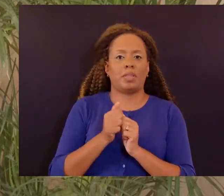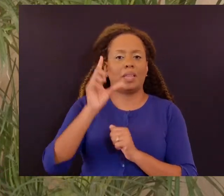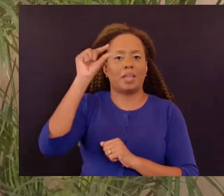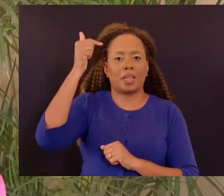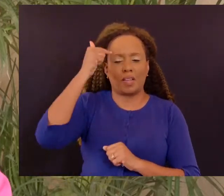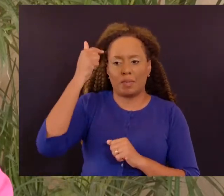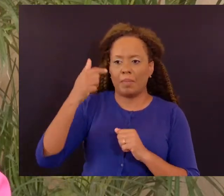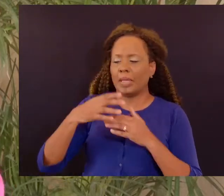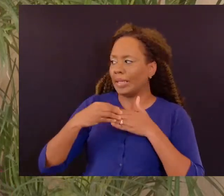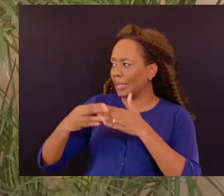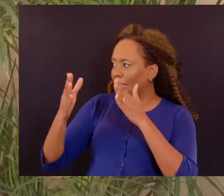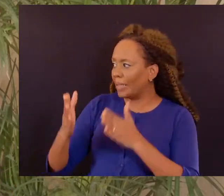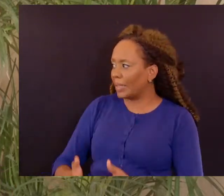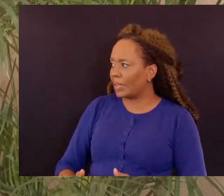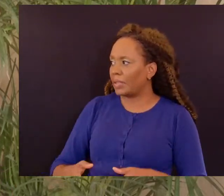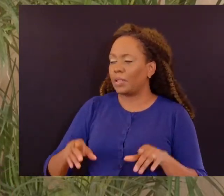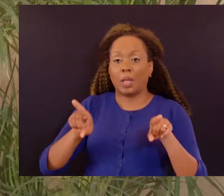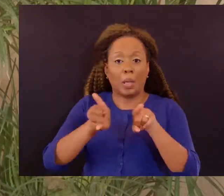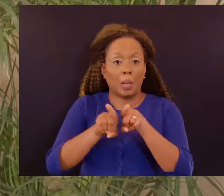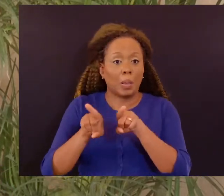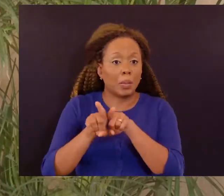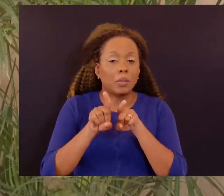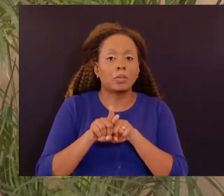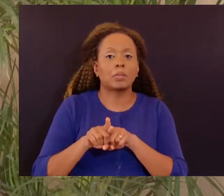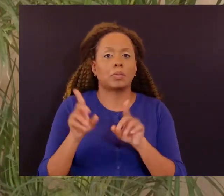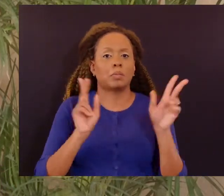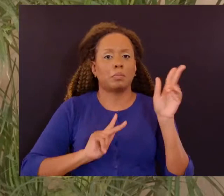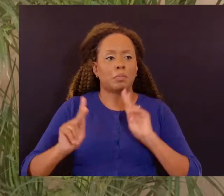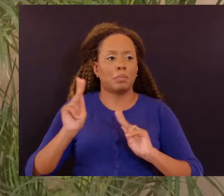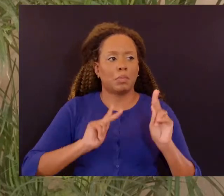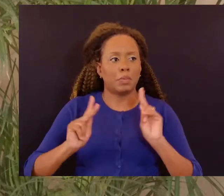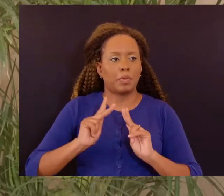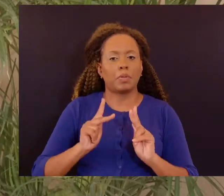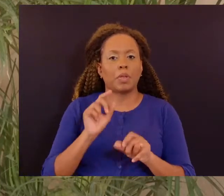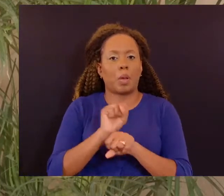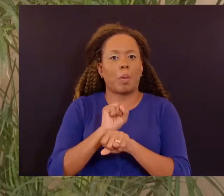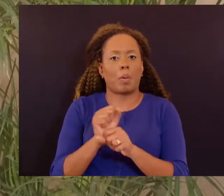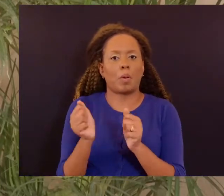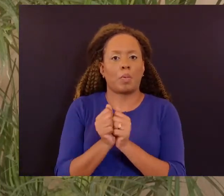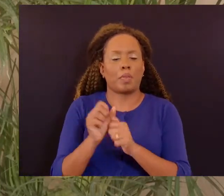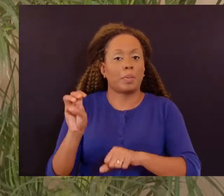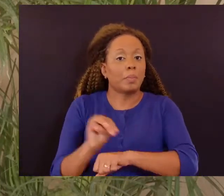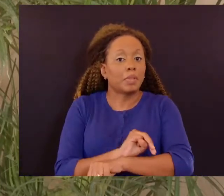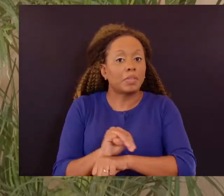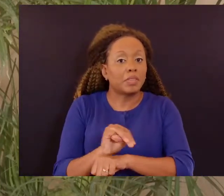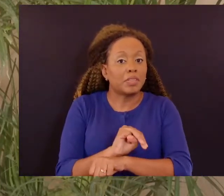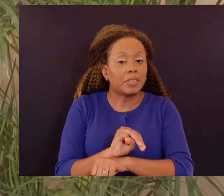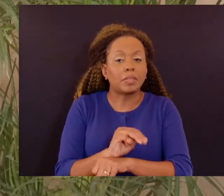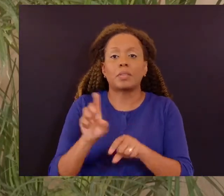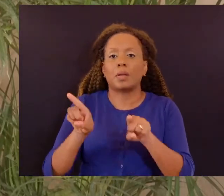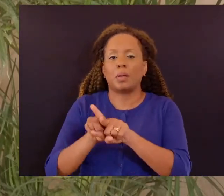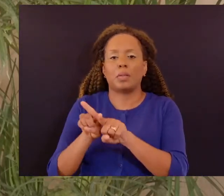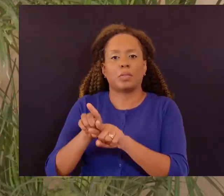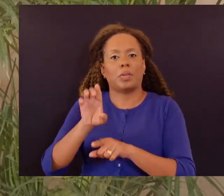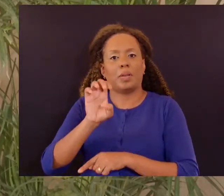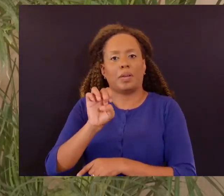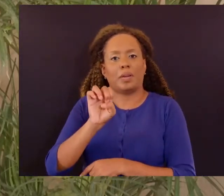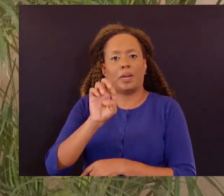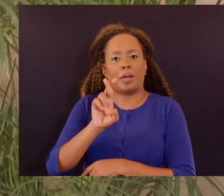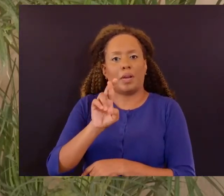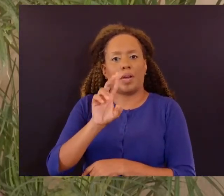the relevant officers in the ministry and Erdiston College, they are going to develop